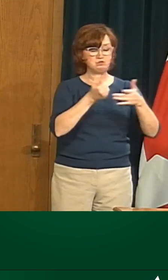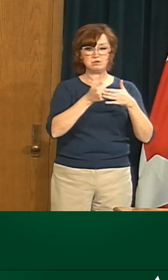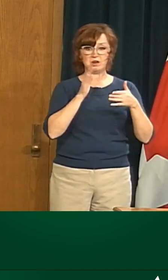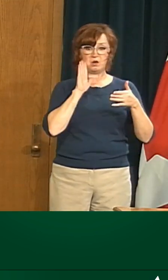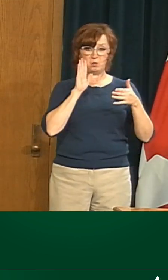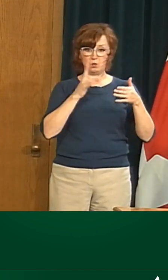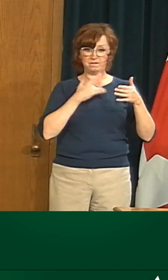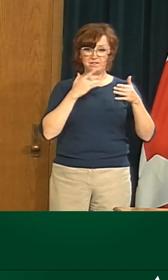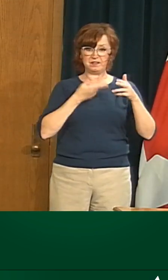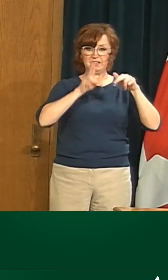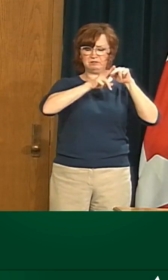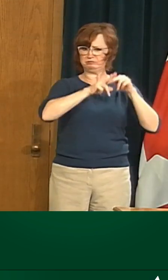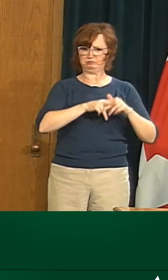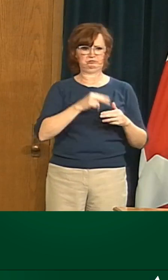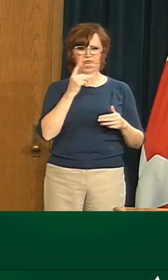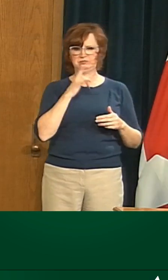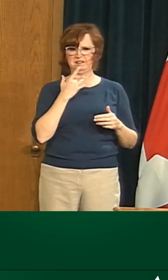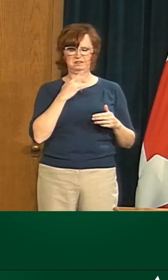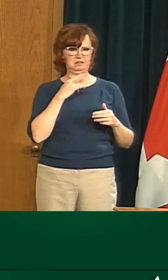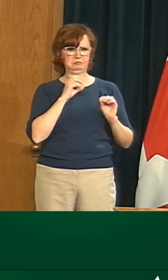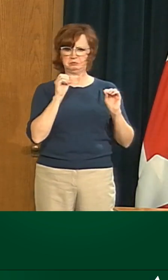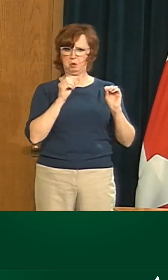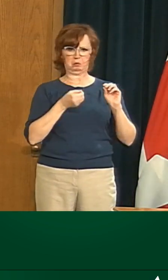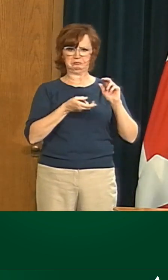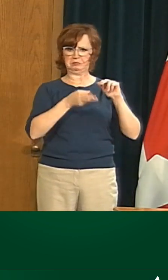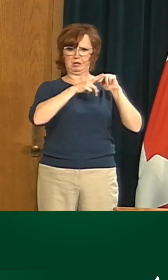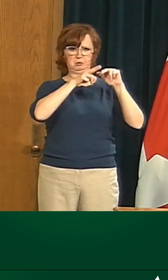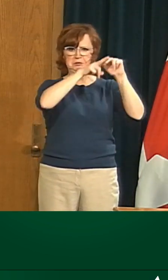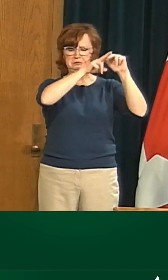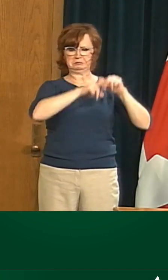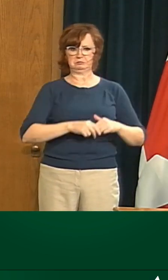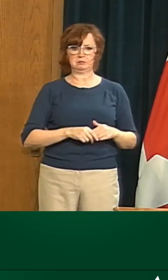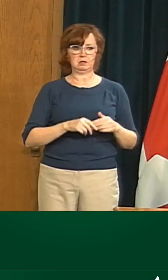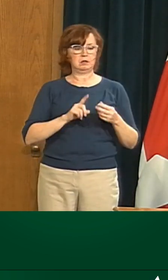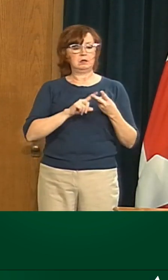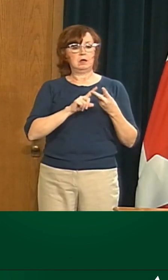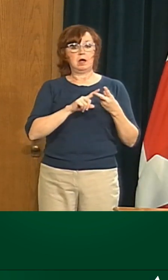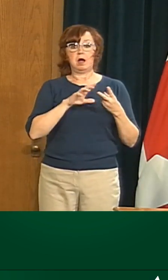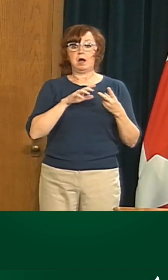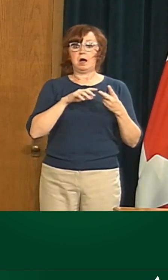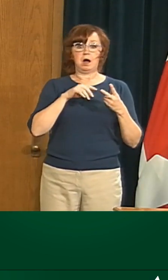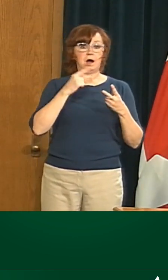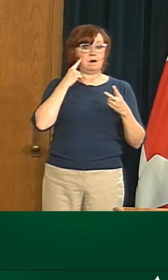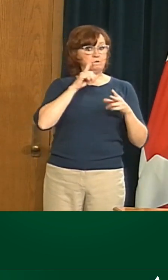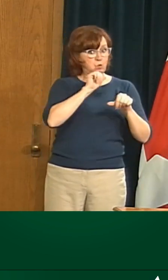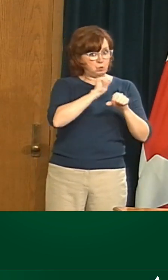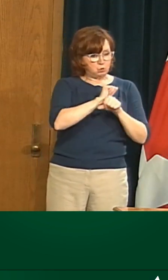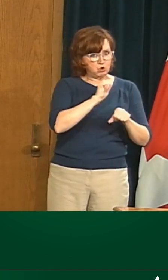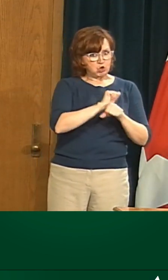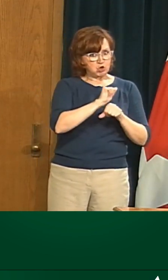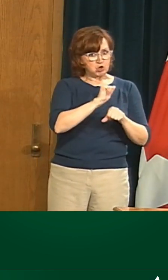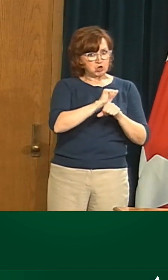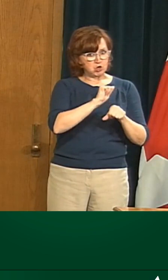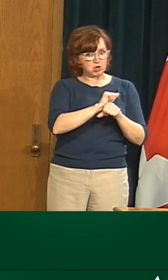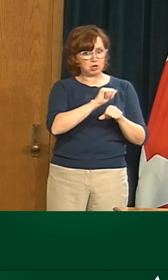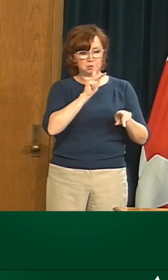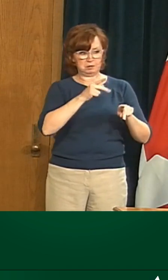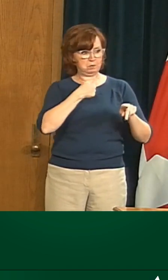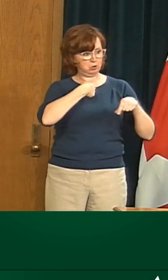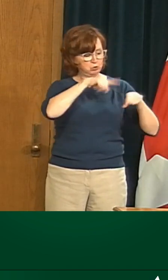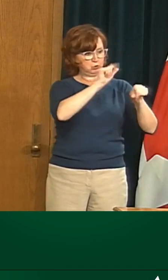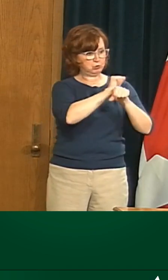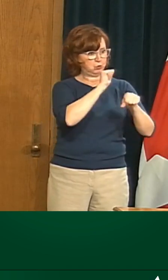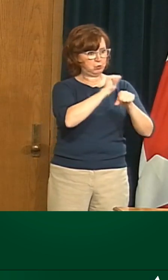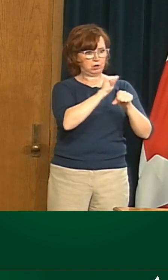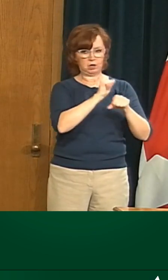learned that when people go to work in essential workplaces, for the most part, we have not seen any transmission. But as